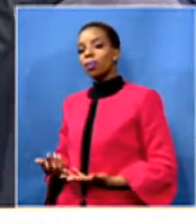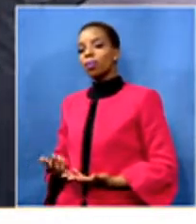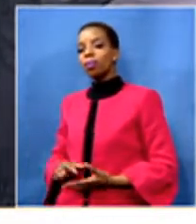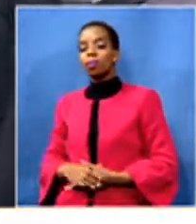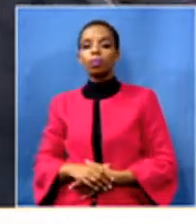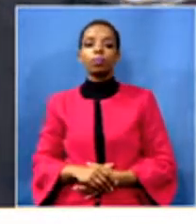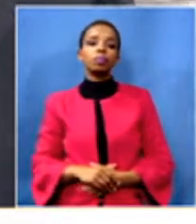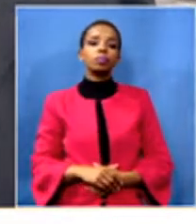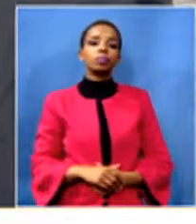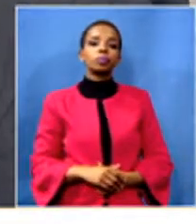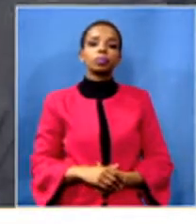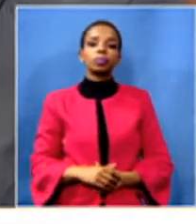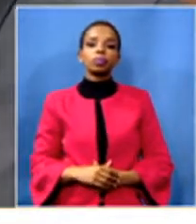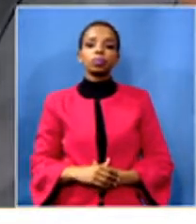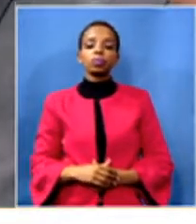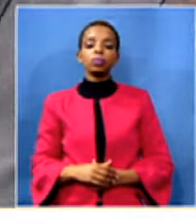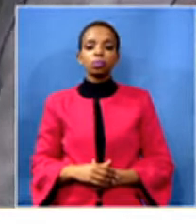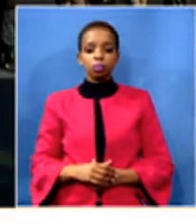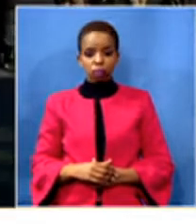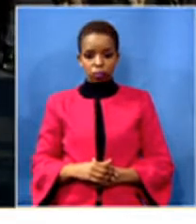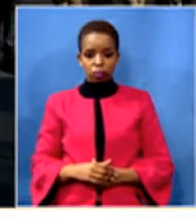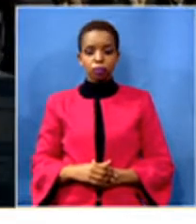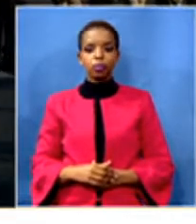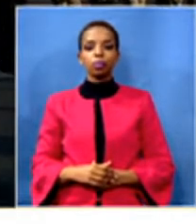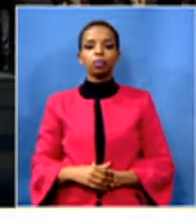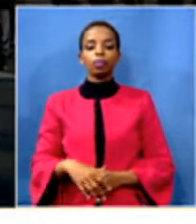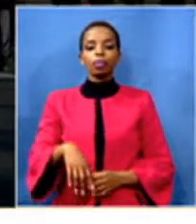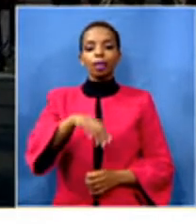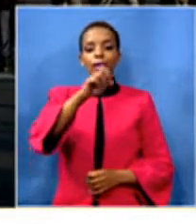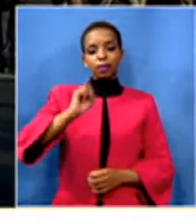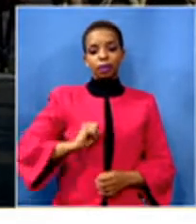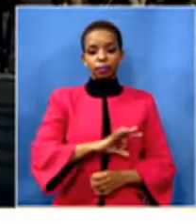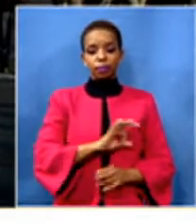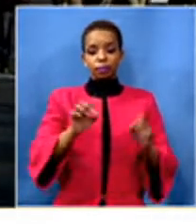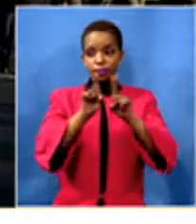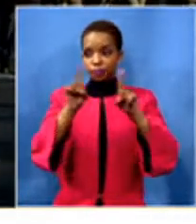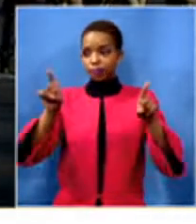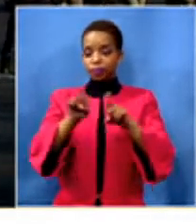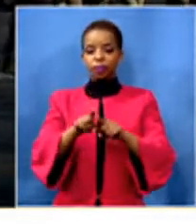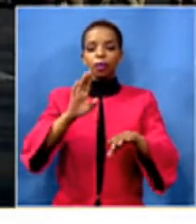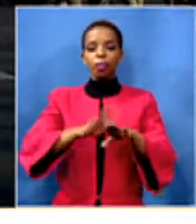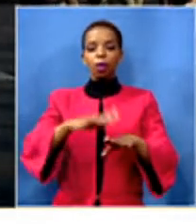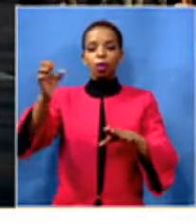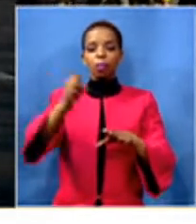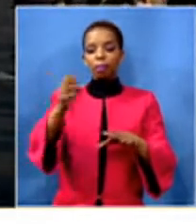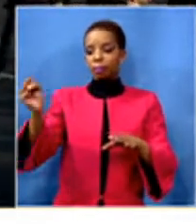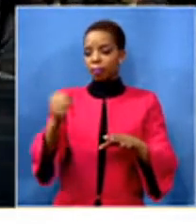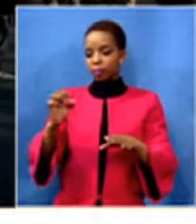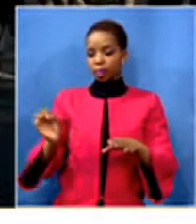Well, there has been an increase in terms of personnel. As you know, that policing is more dependent